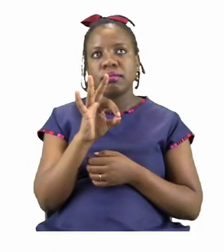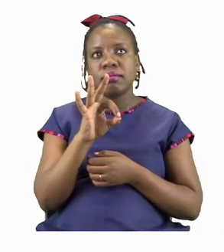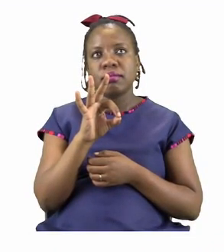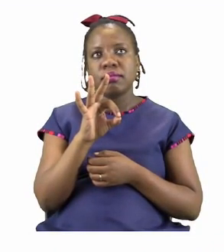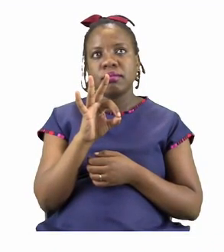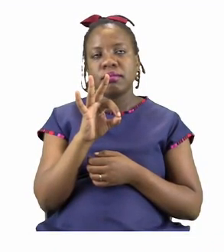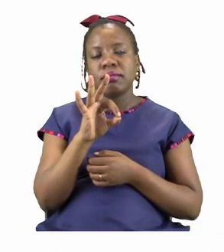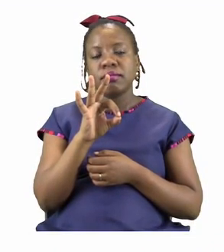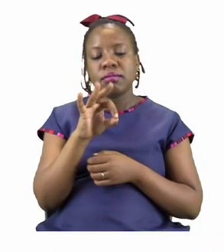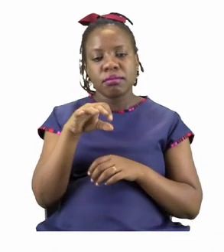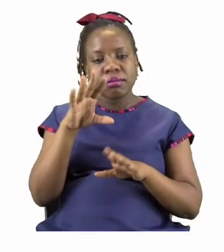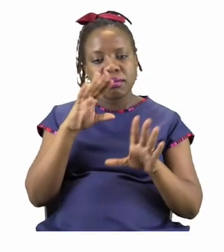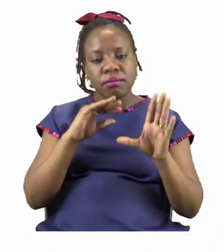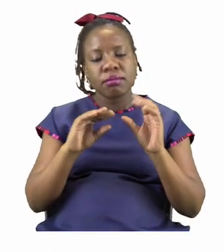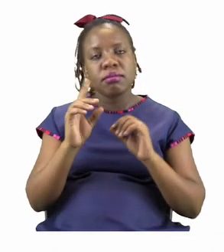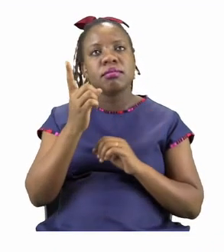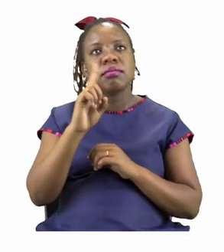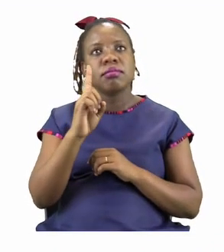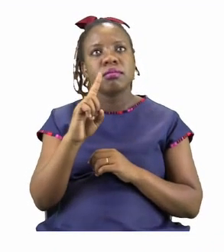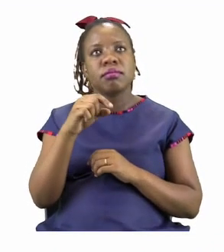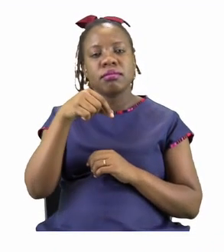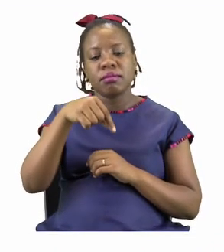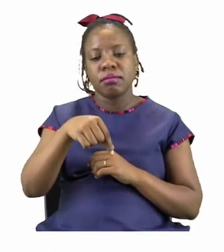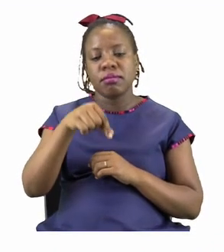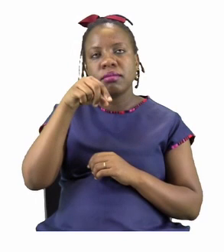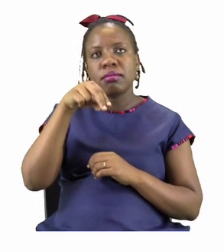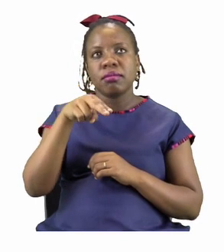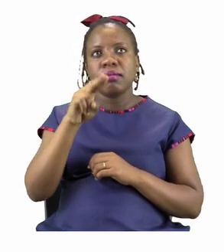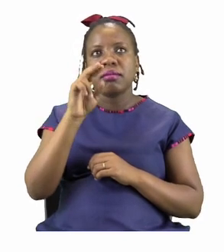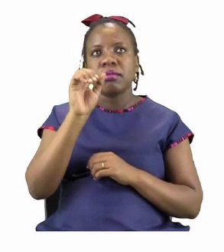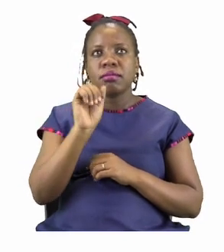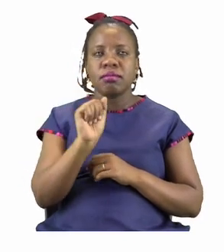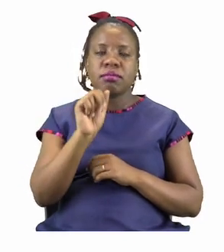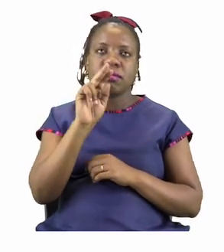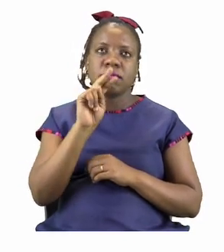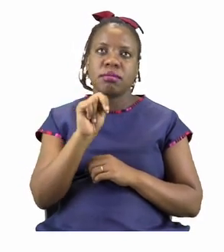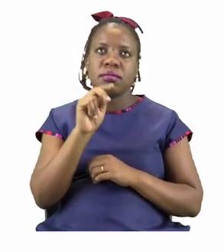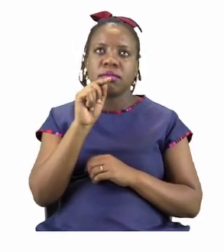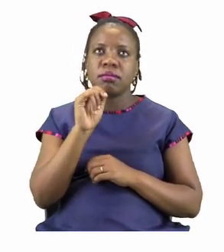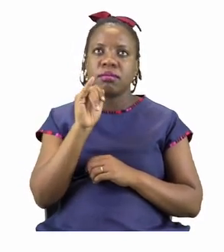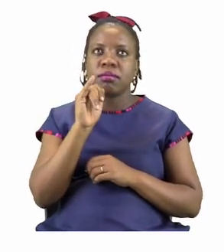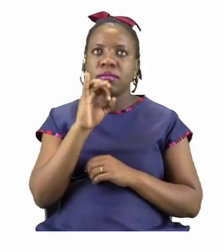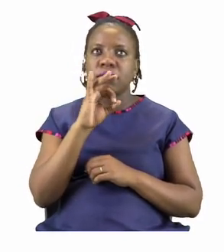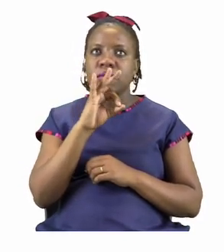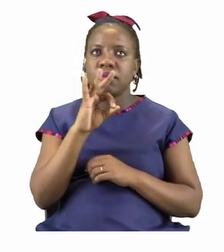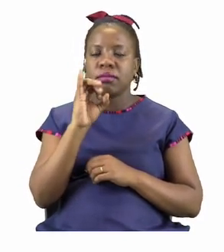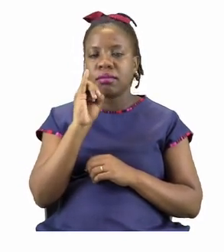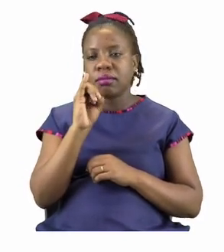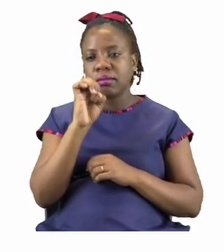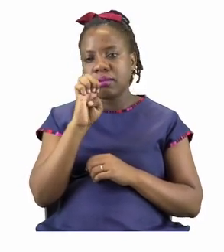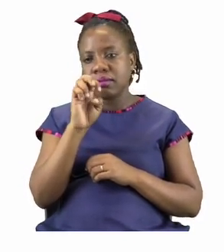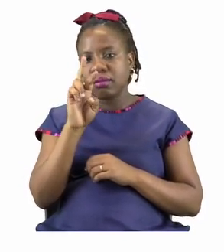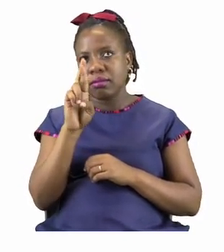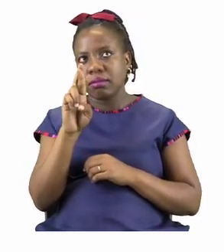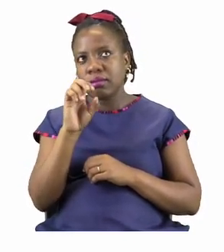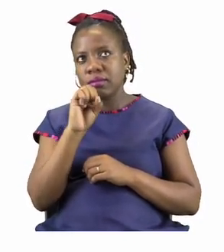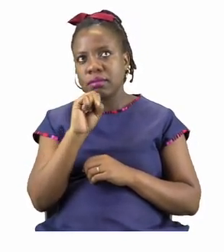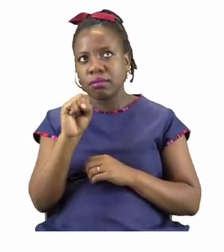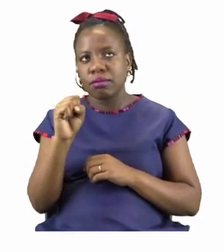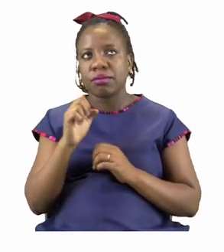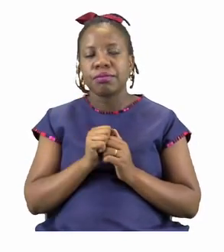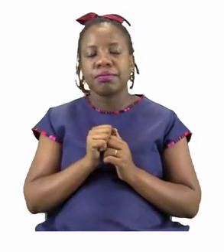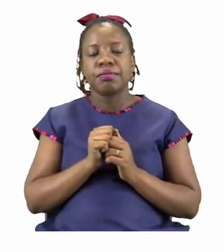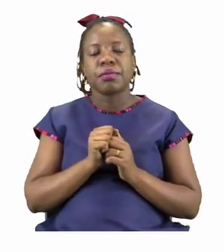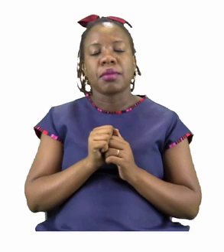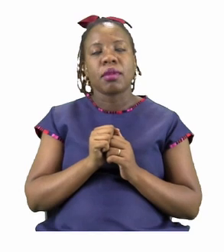do quantifiers. Now let's quickly look at the instructions there. So in the blue block,